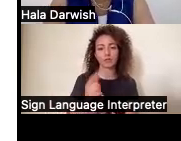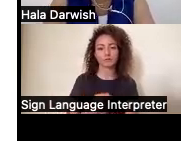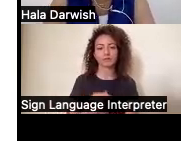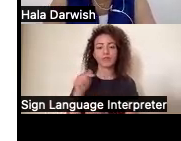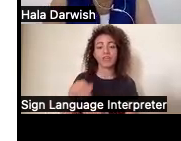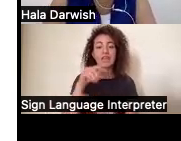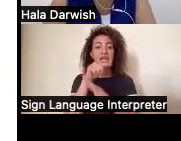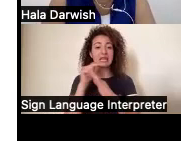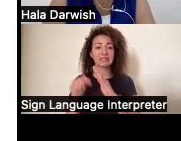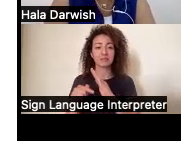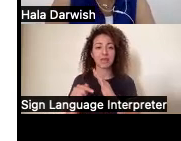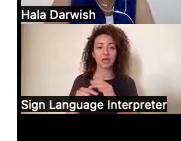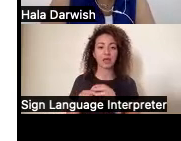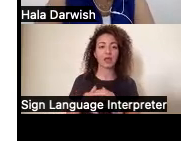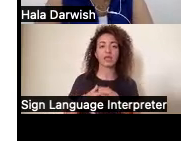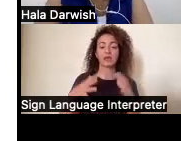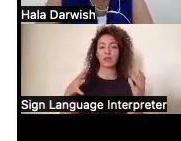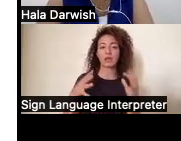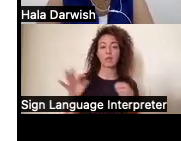were conducted, we have